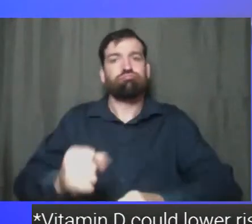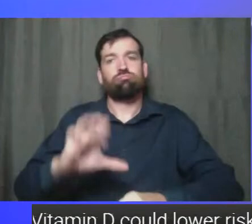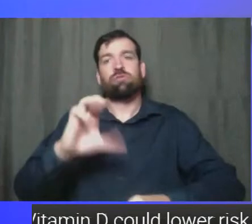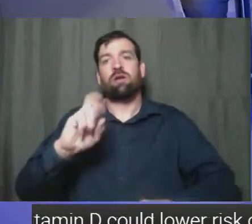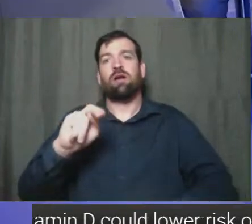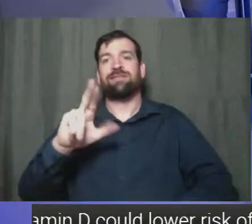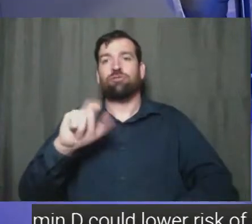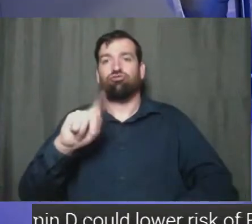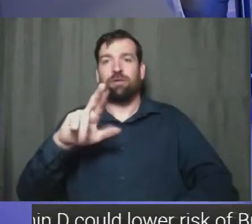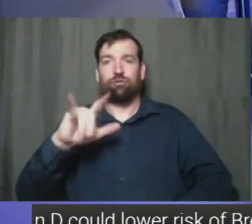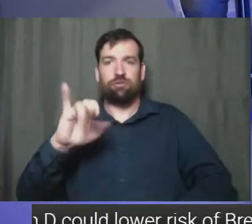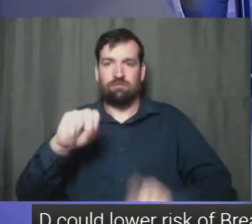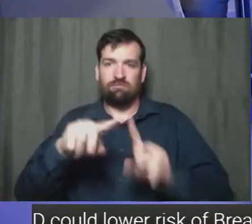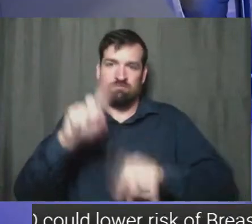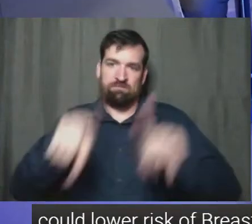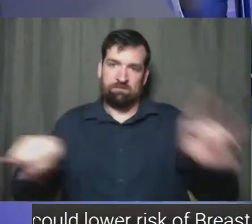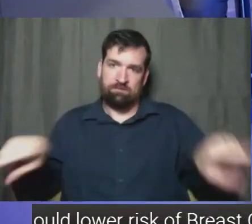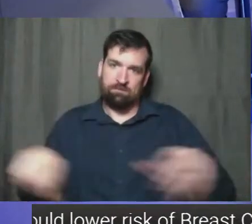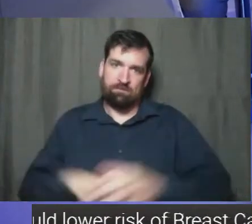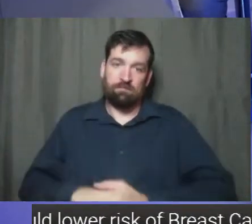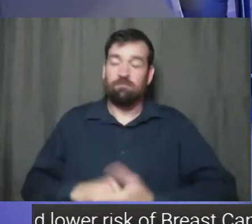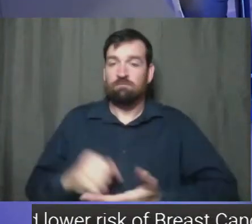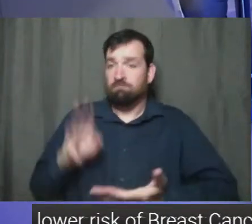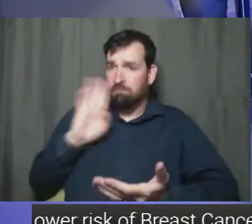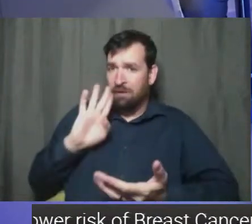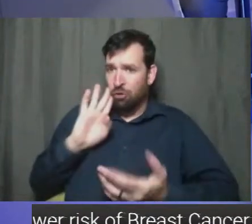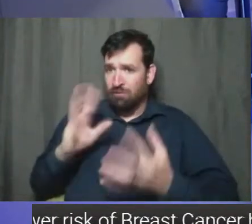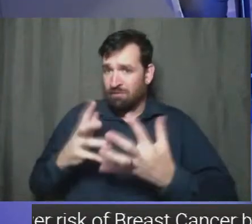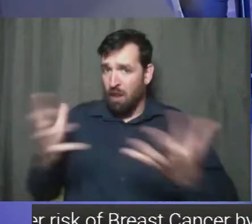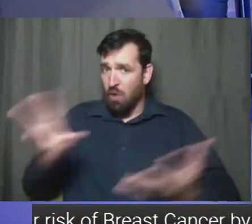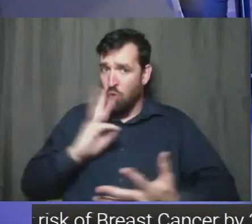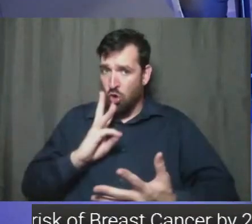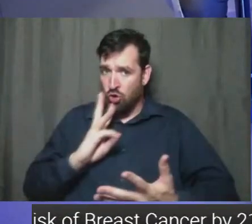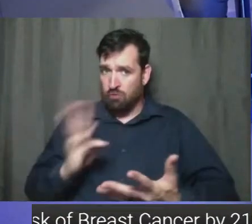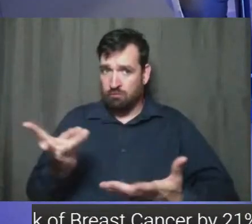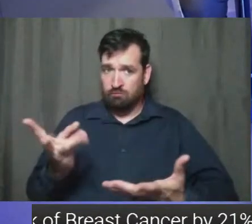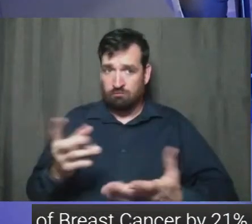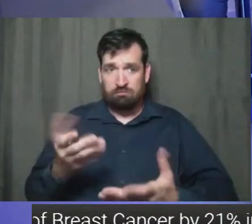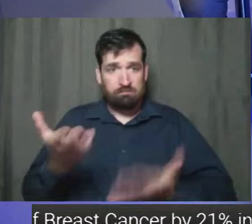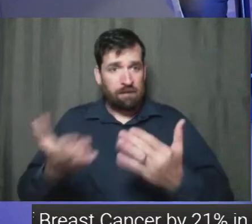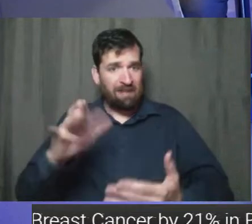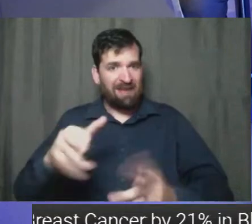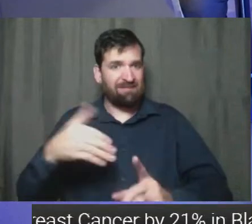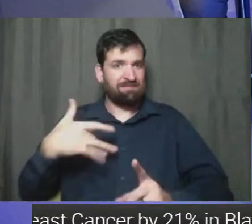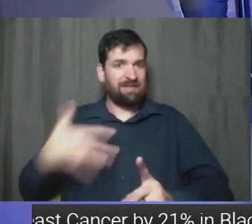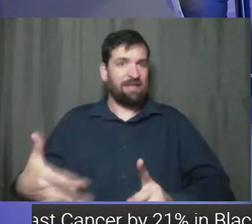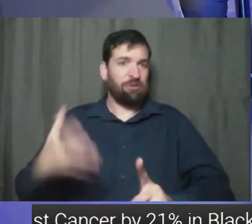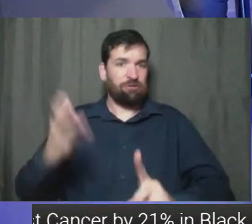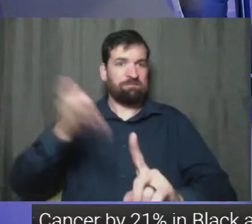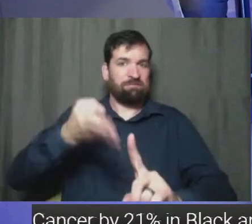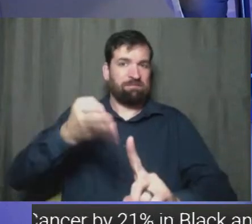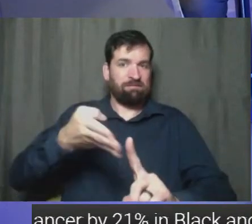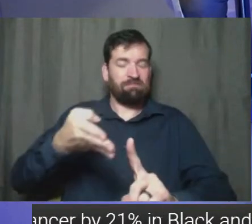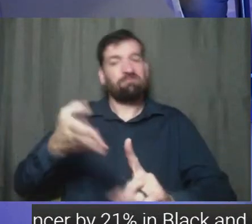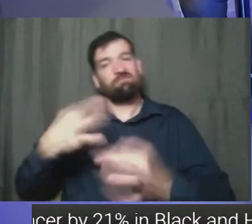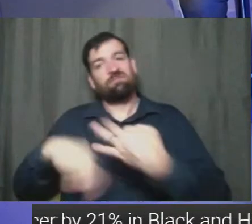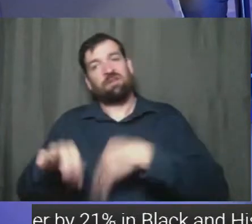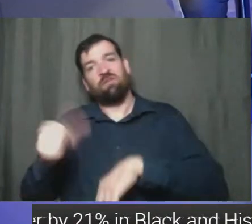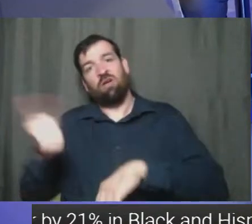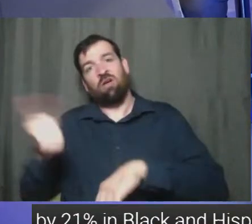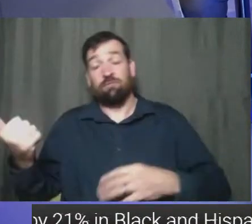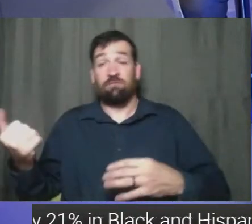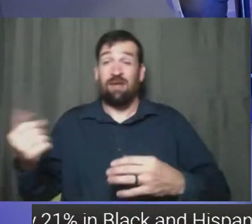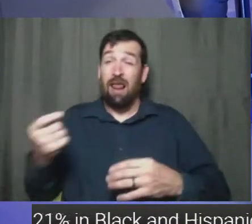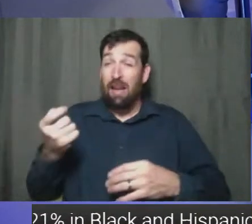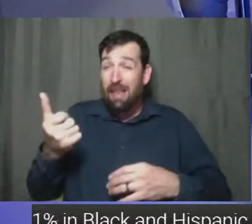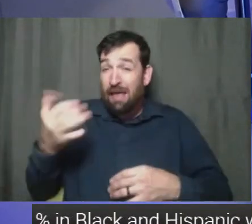getting. Well, and you just don't think about it. You're right. Beer has a lot of water in it, so that might tend to be the go-to and the more refreshing one. So if there was a little bit of benefit there,